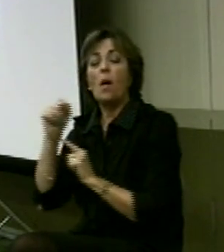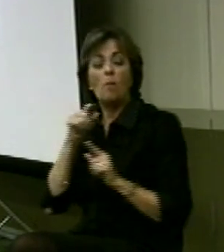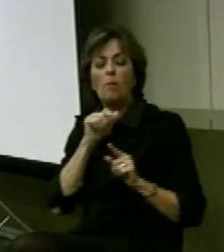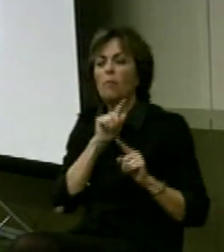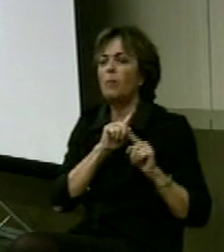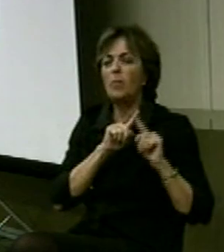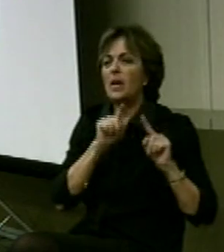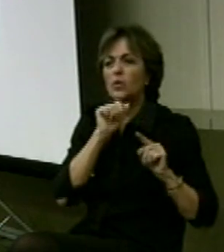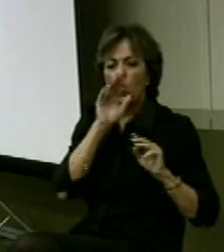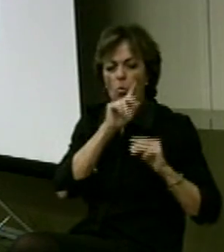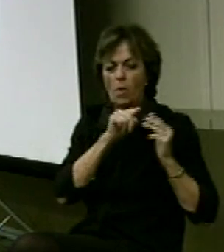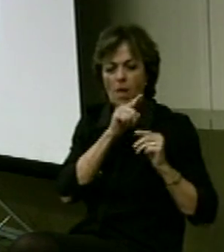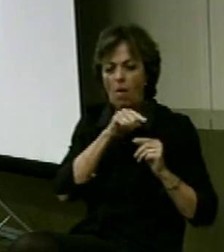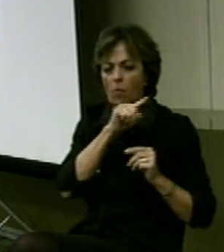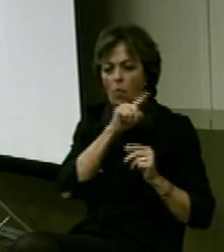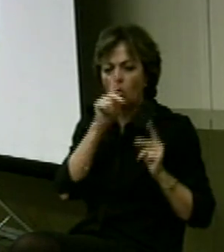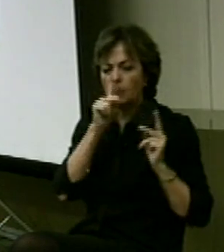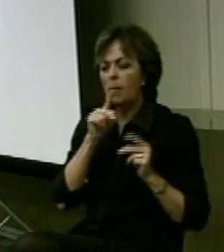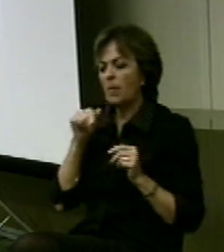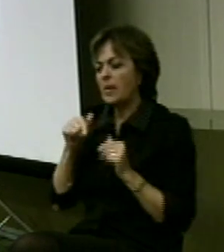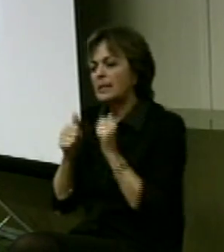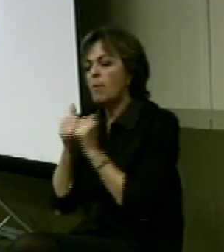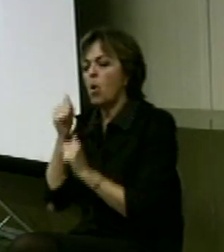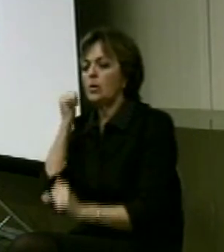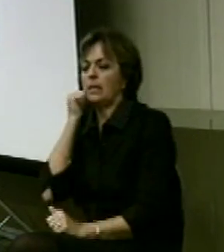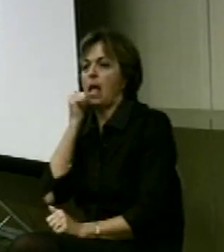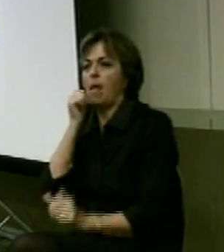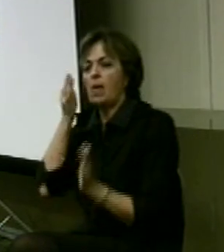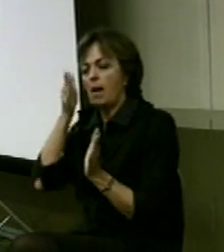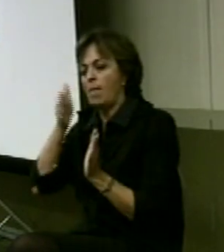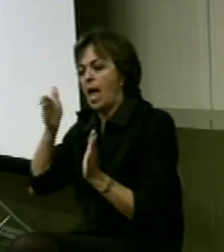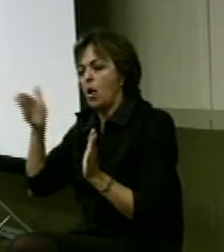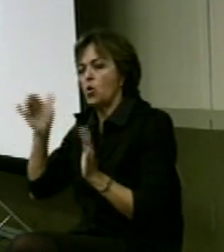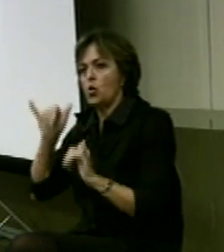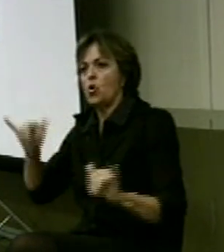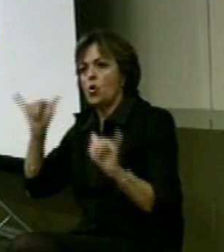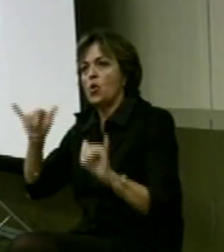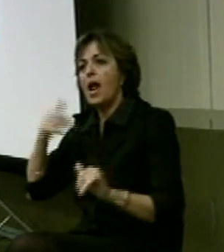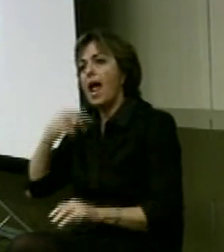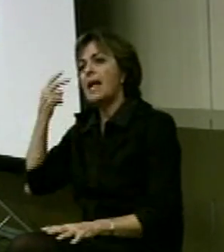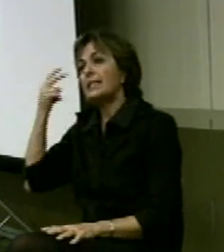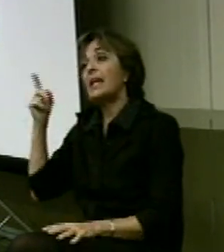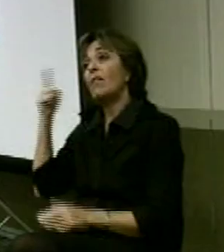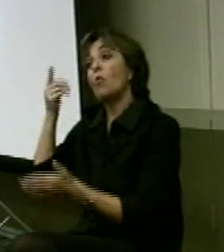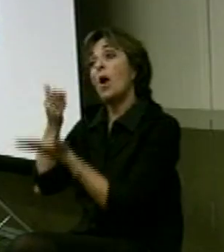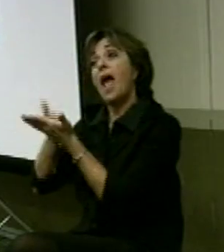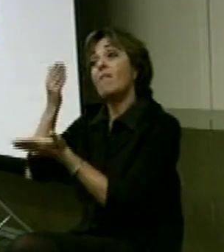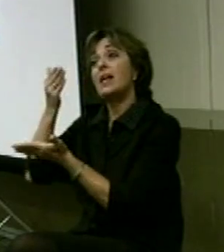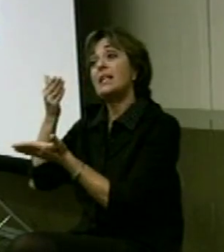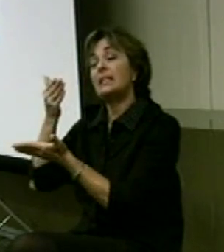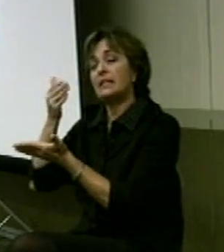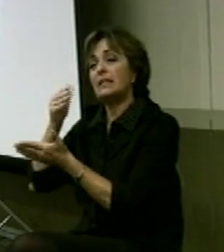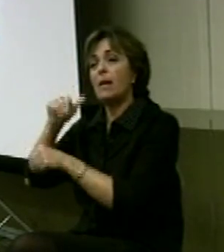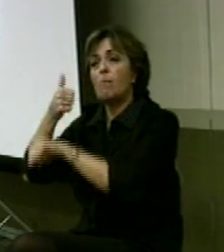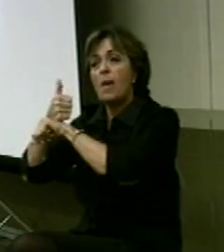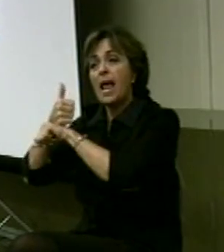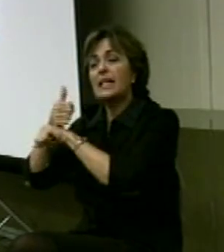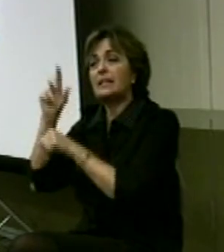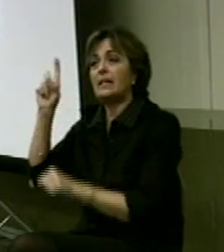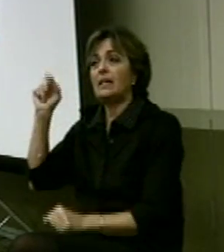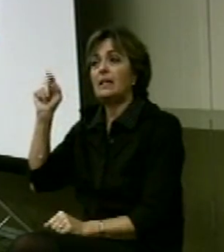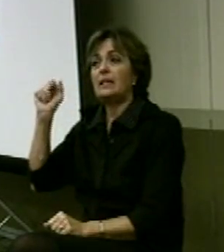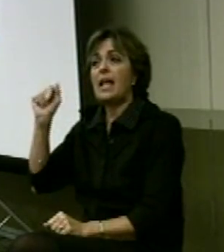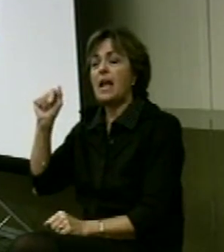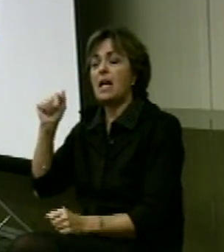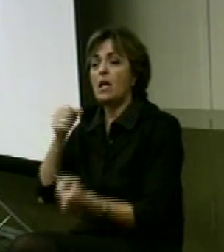people to the side, don't worry about them. This is the most common pattern that I see usually. Right, so for evidence-based, data-driven,